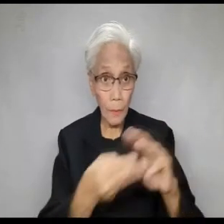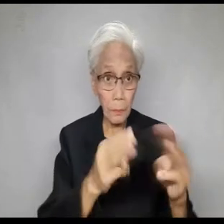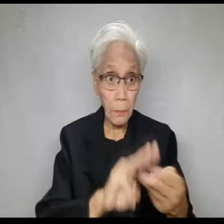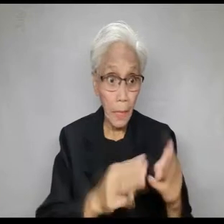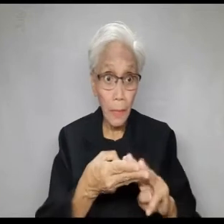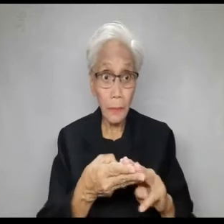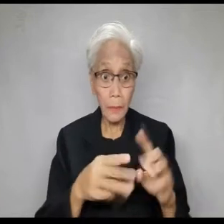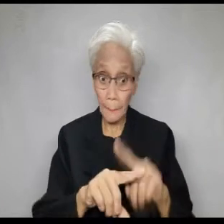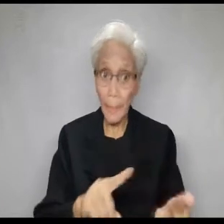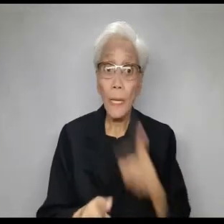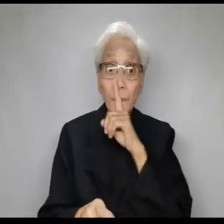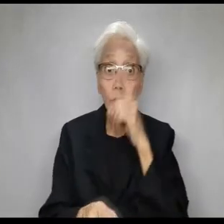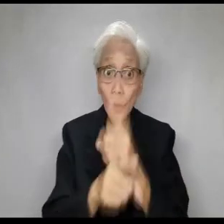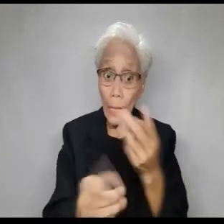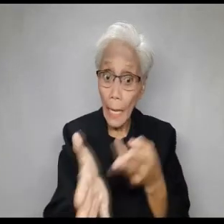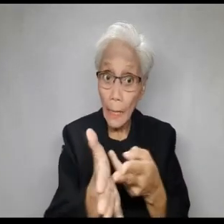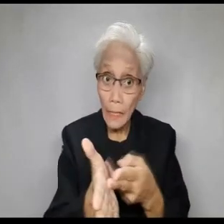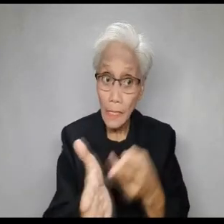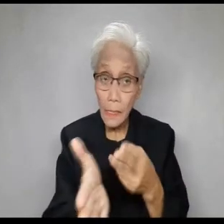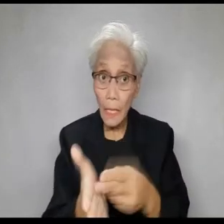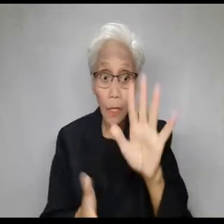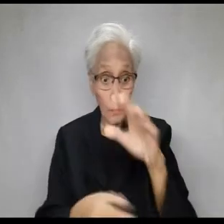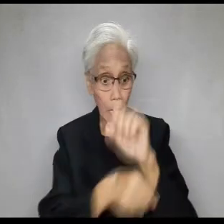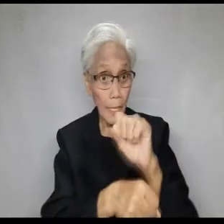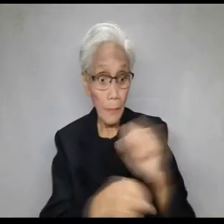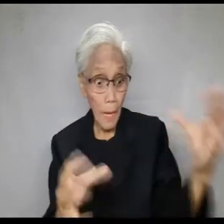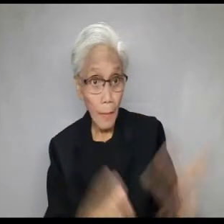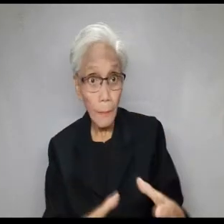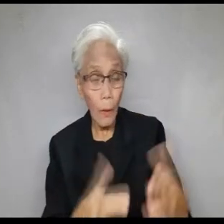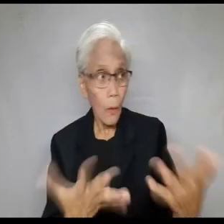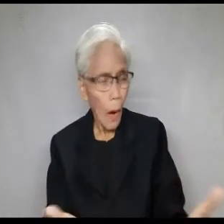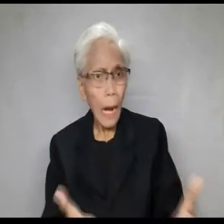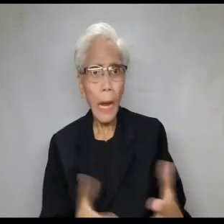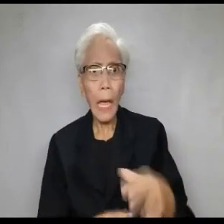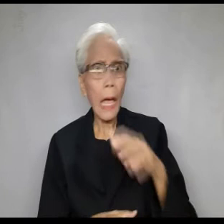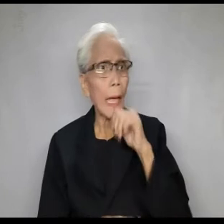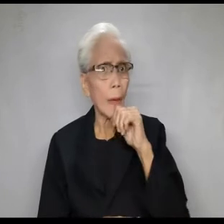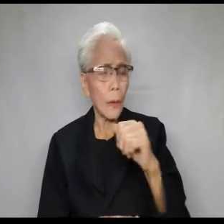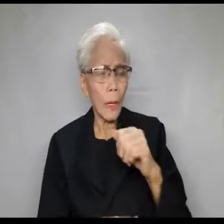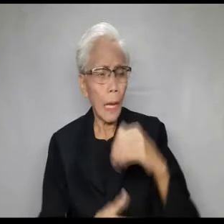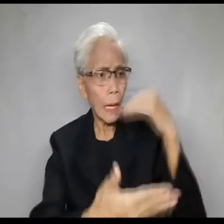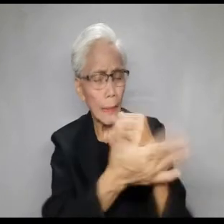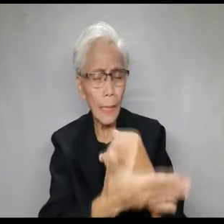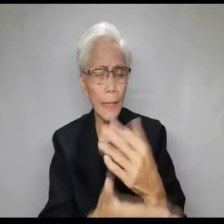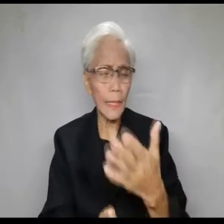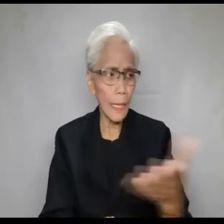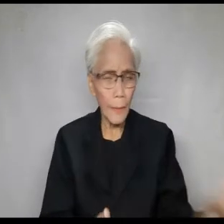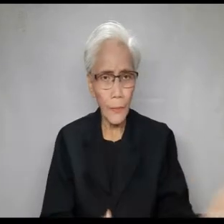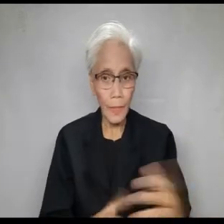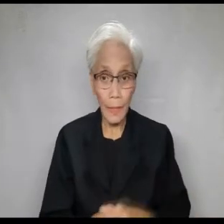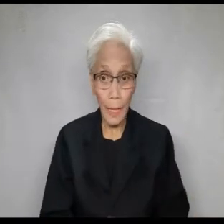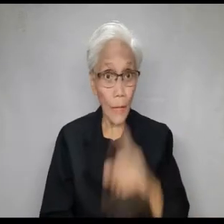lang, the people around you want to avoid you if they could and when they could. And here is